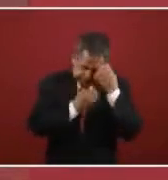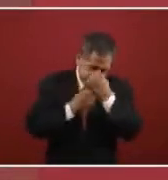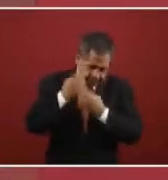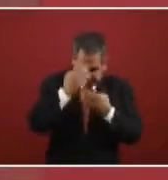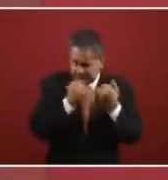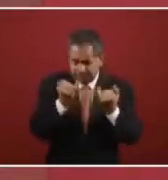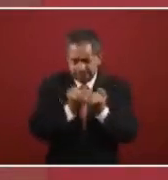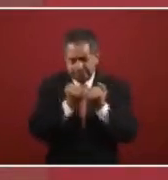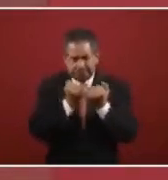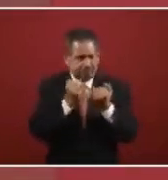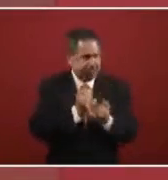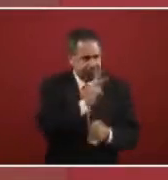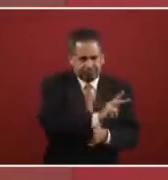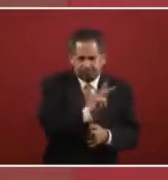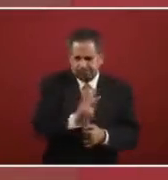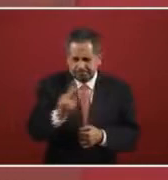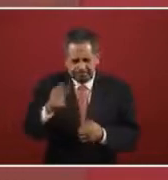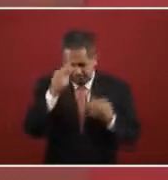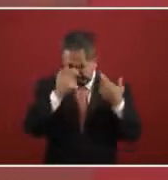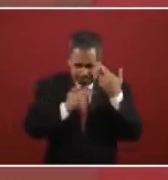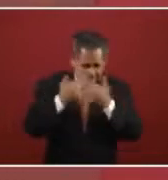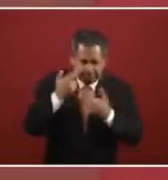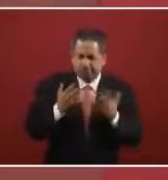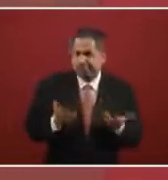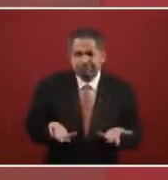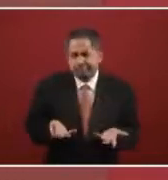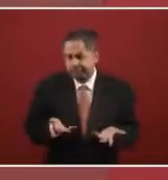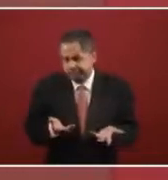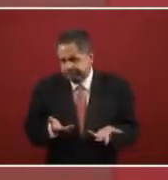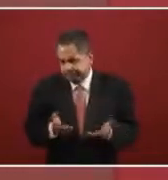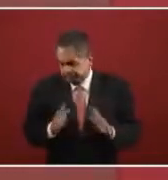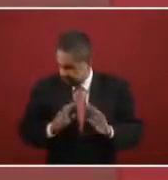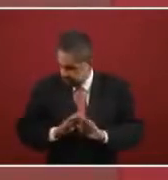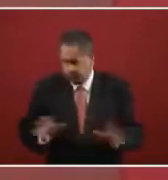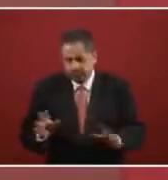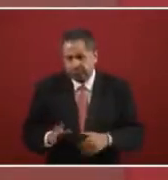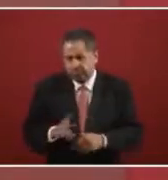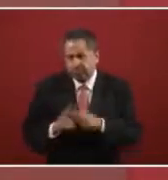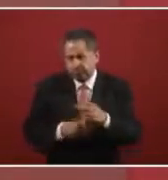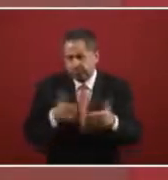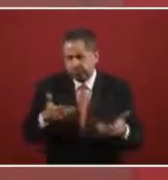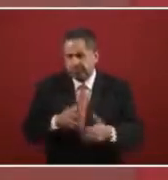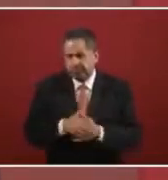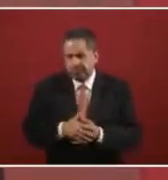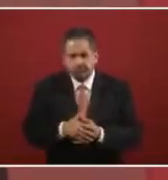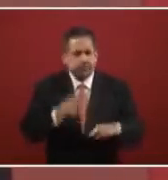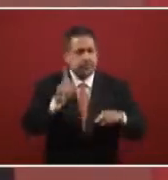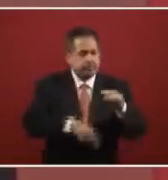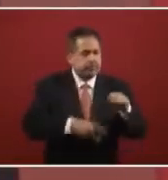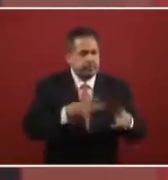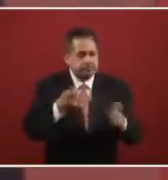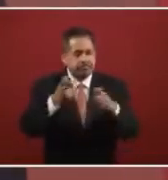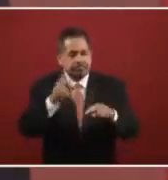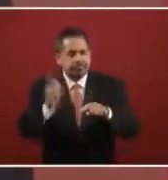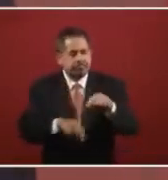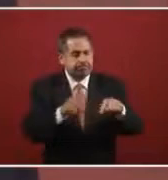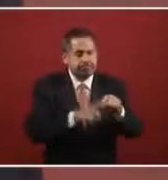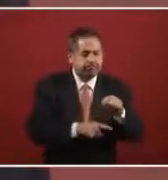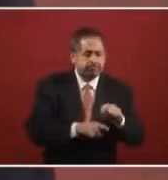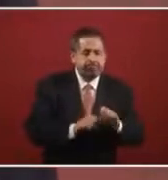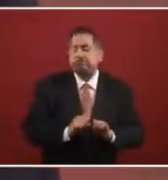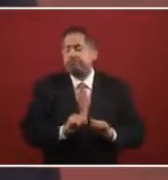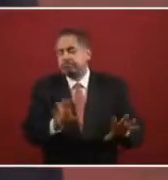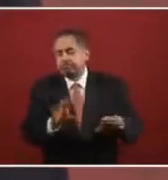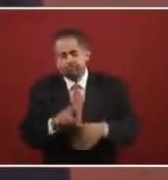course, we're going to ¿Cómo? review those. Si estamos So if we're if combatiendo el huachicol, converting this gas no